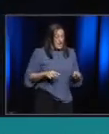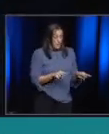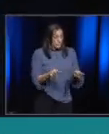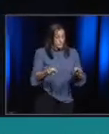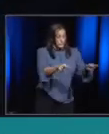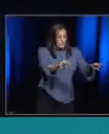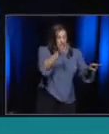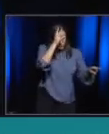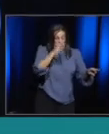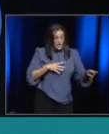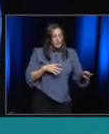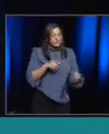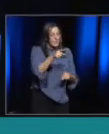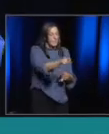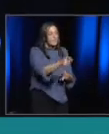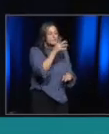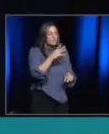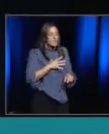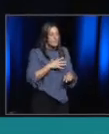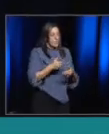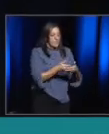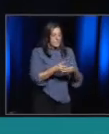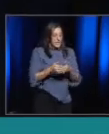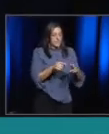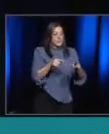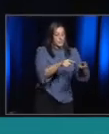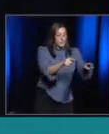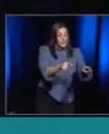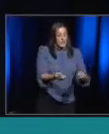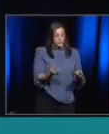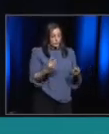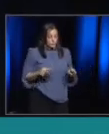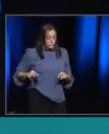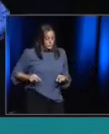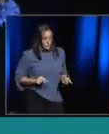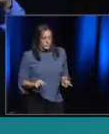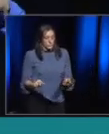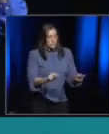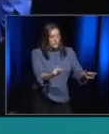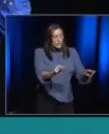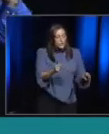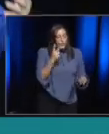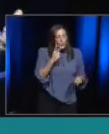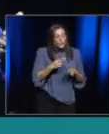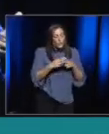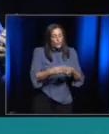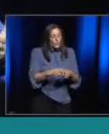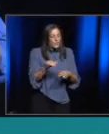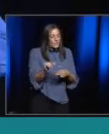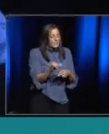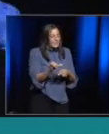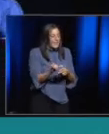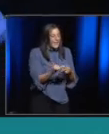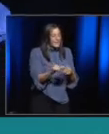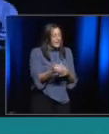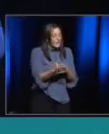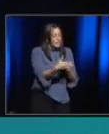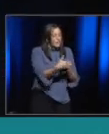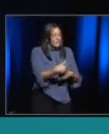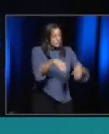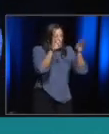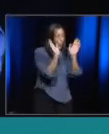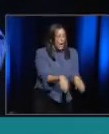They're going to emerge from the bottom of the screen. You're going to just see them just completing what we're calling, obviously, this fish whack display. Then they're